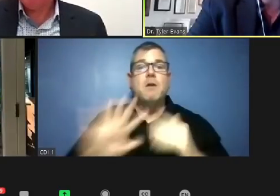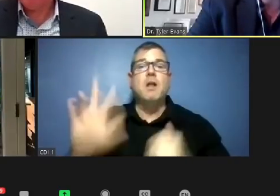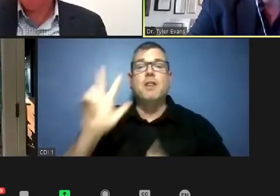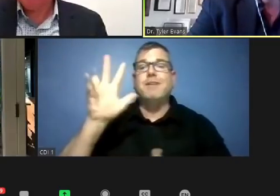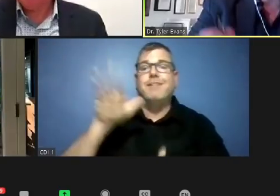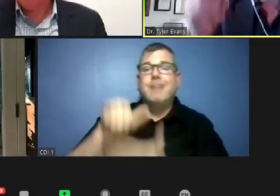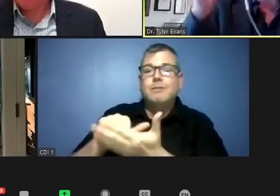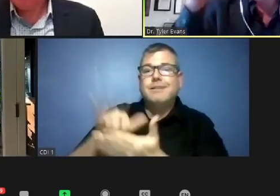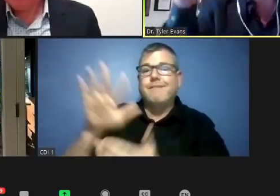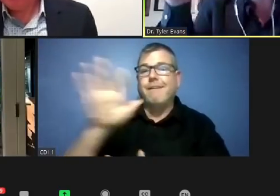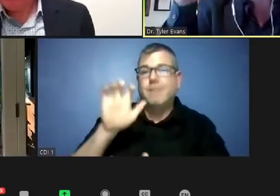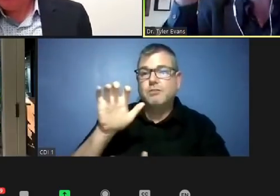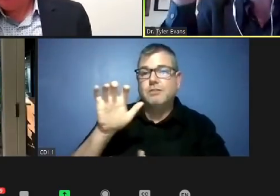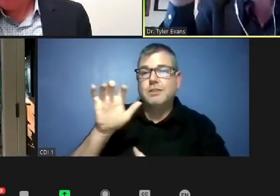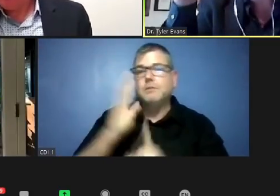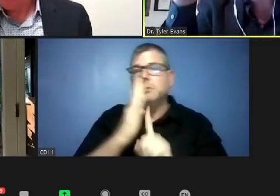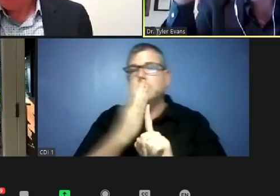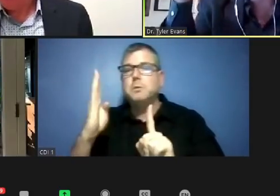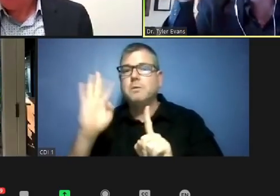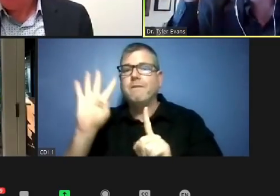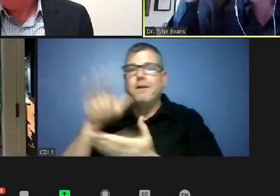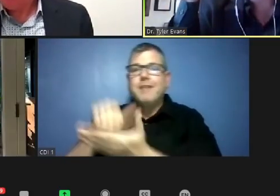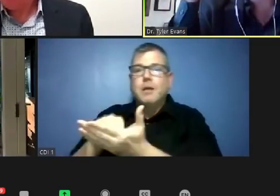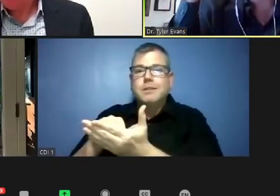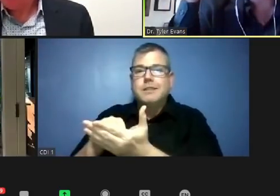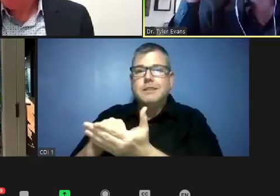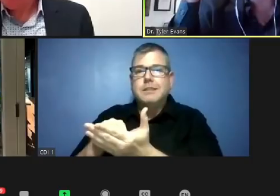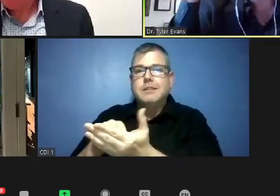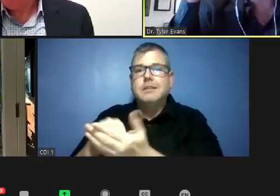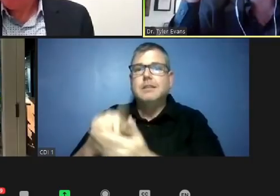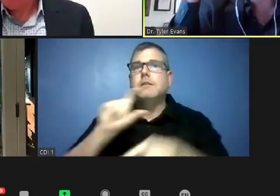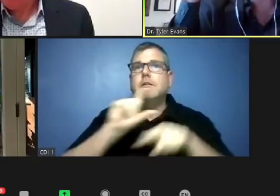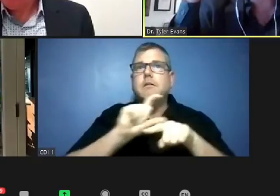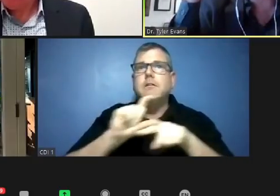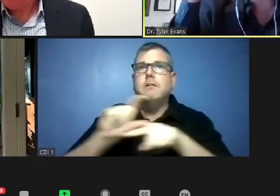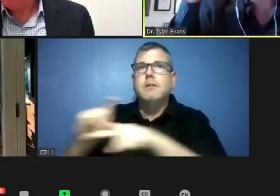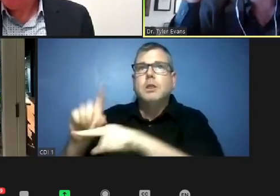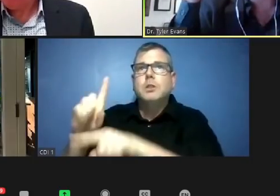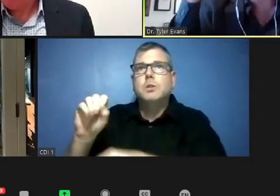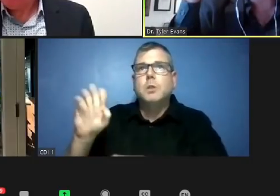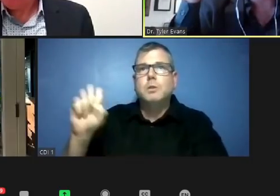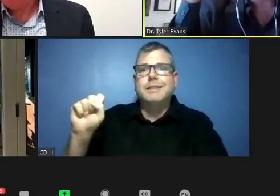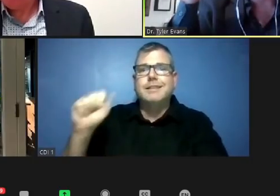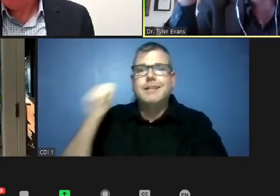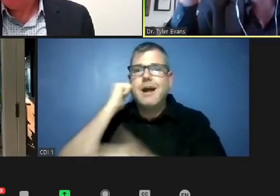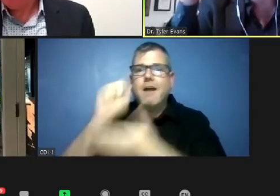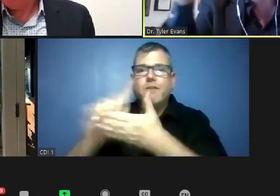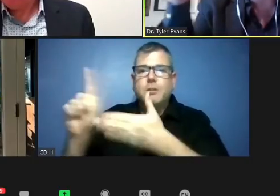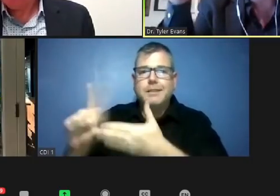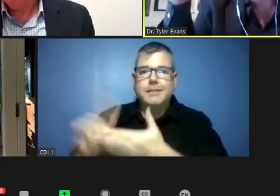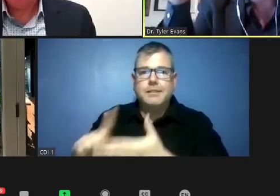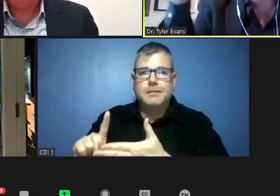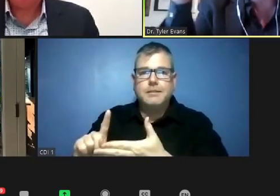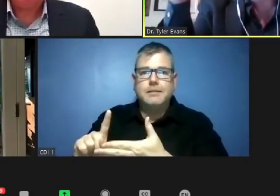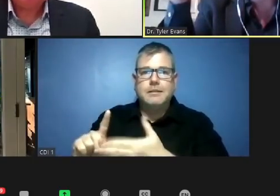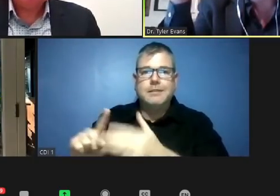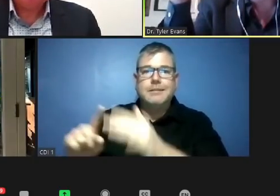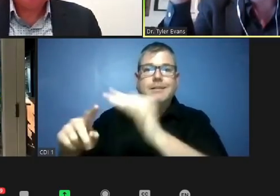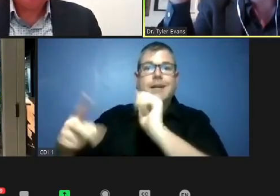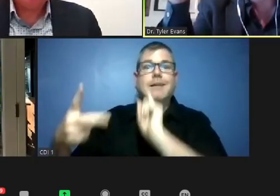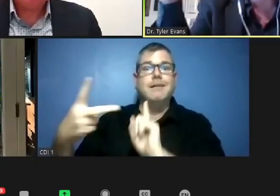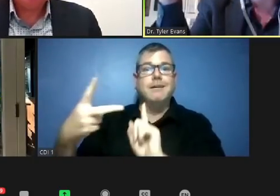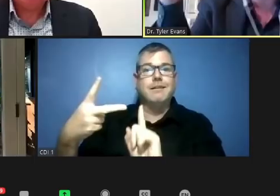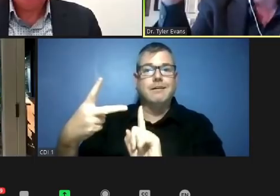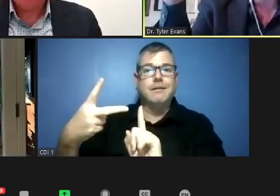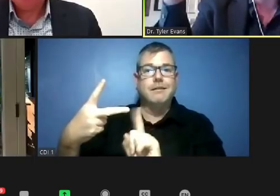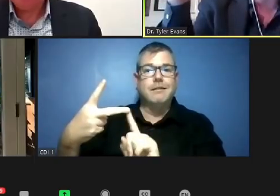week. And now some of those are going to be second doses, so it's hard to say, but you could just folks can do the math. If